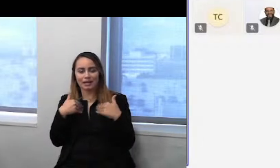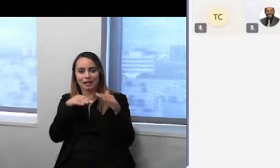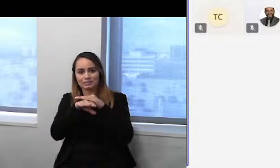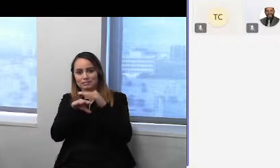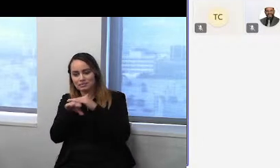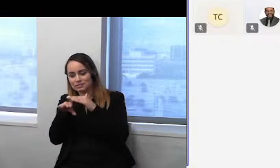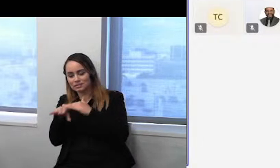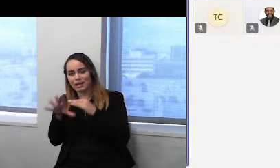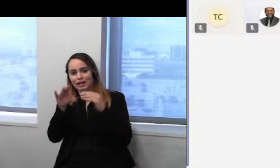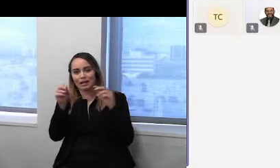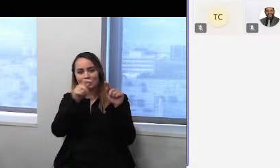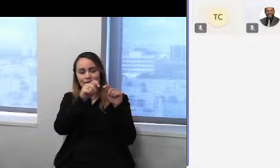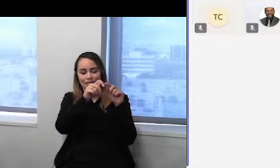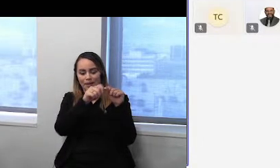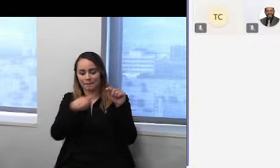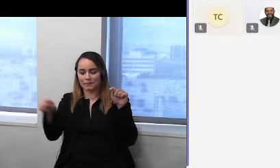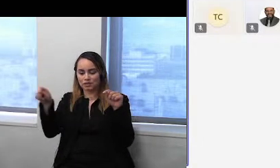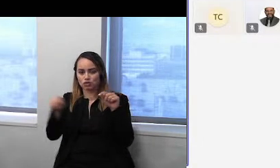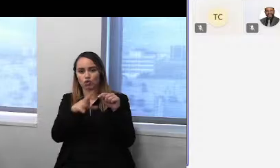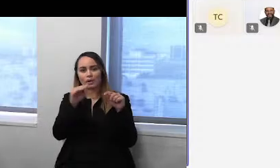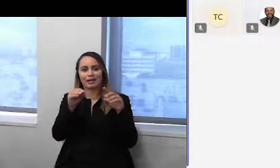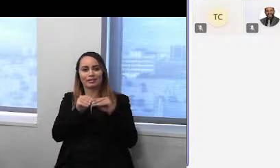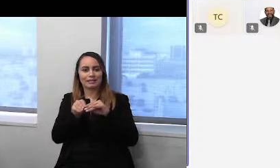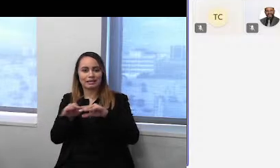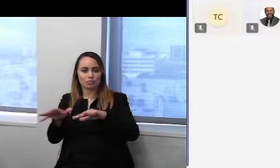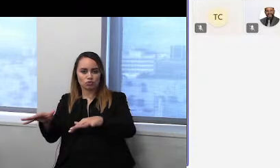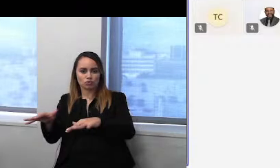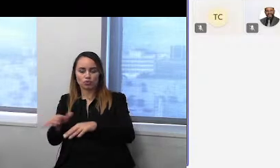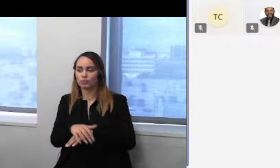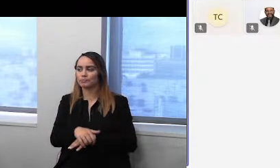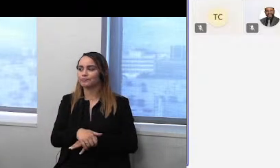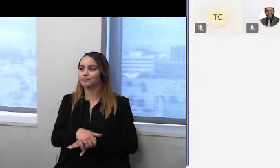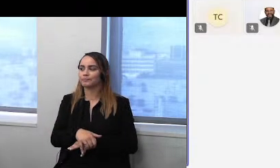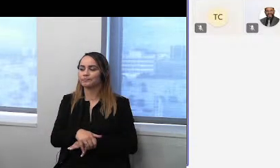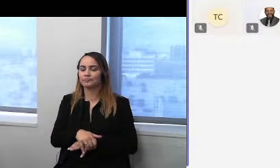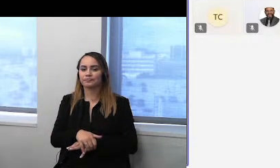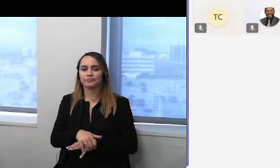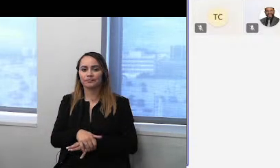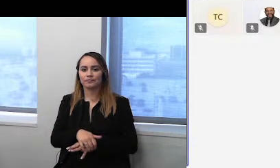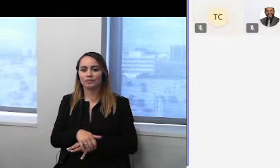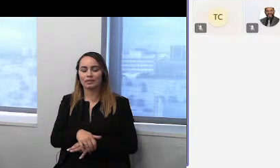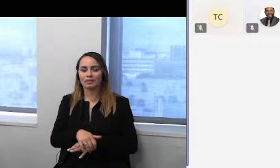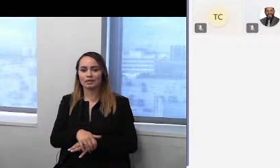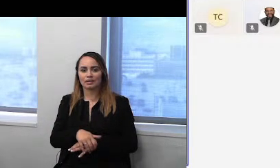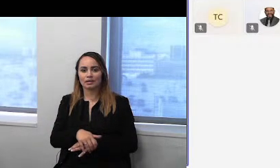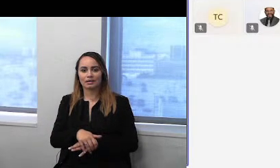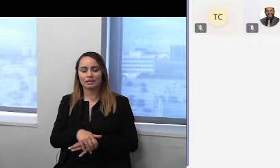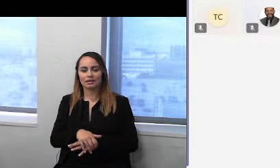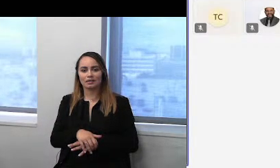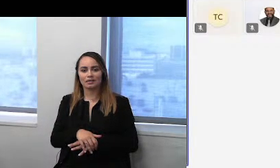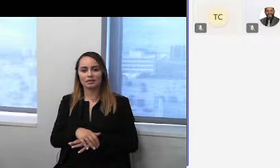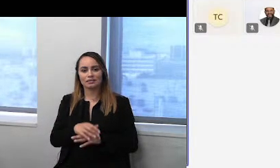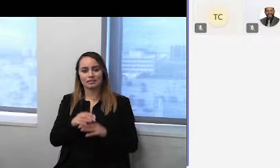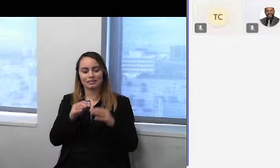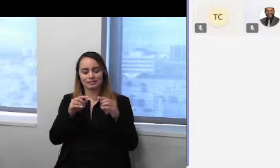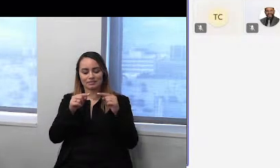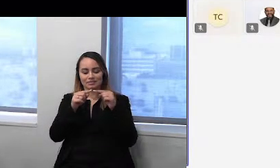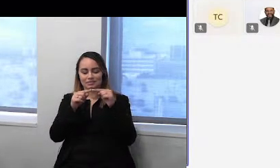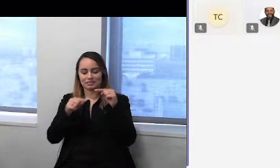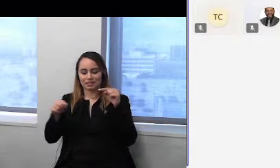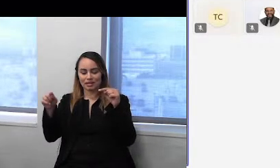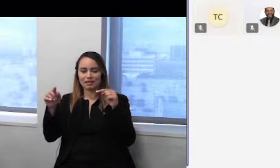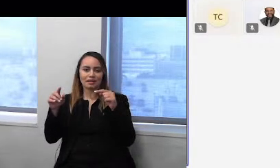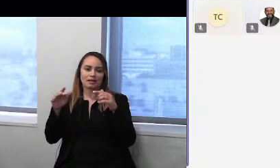the island. A lot of breaking on a half is where our main generation is because of the level of availability of the facility to provide access to